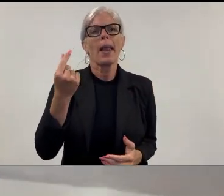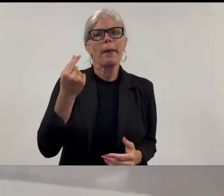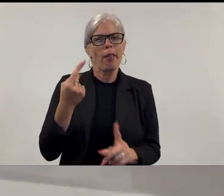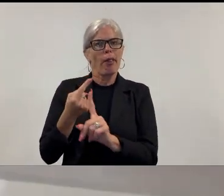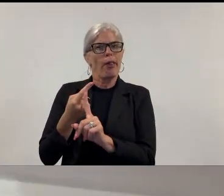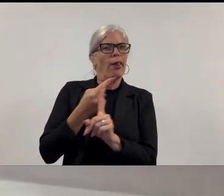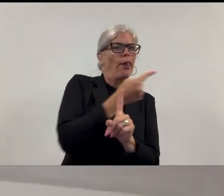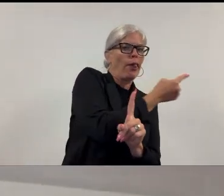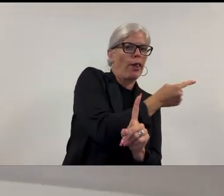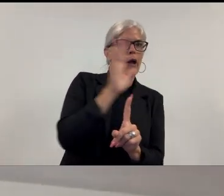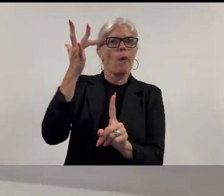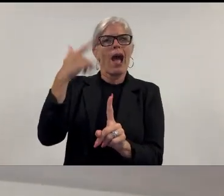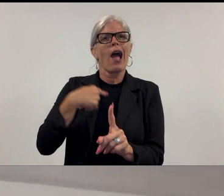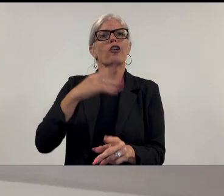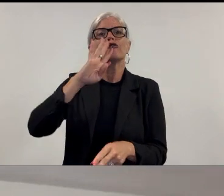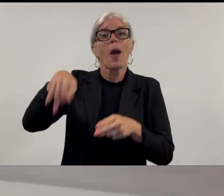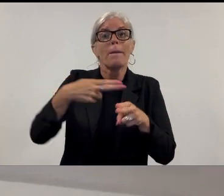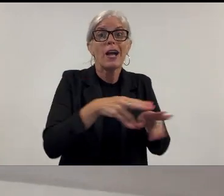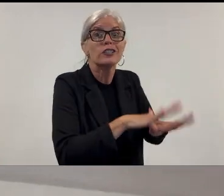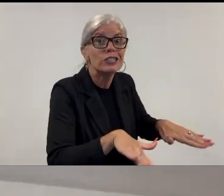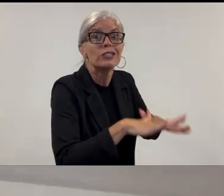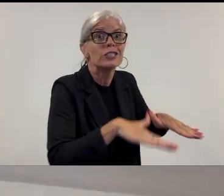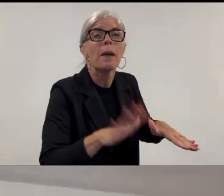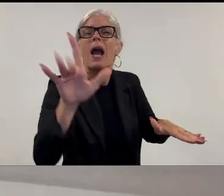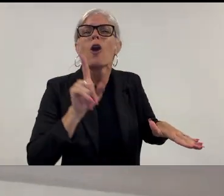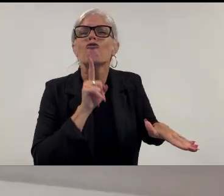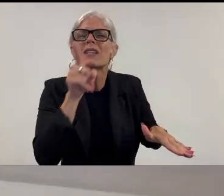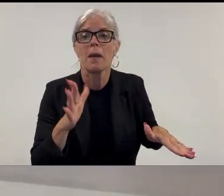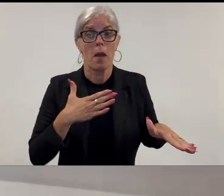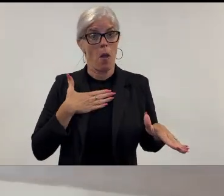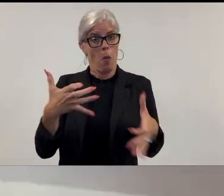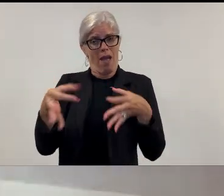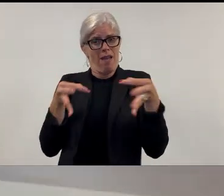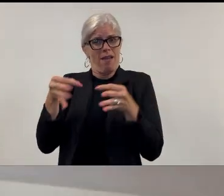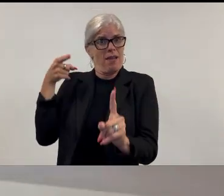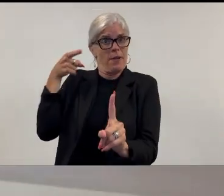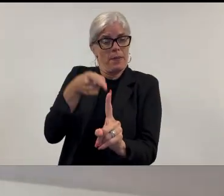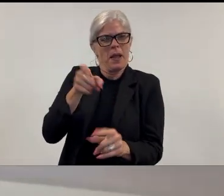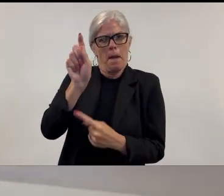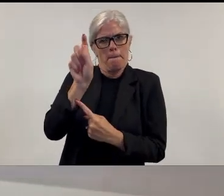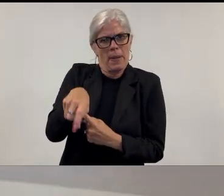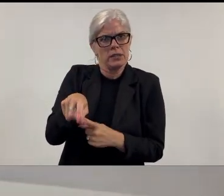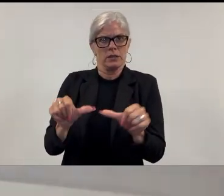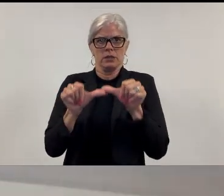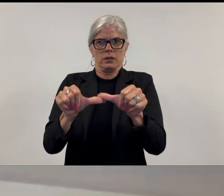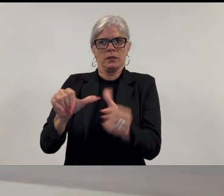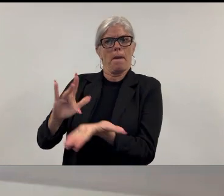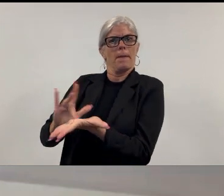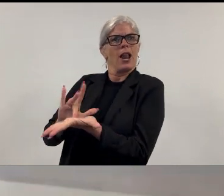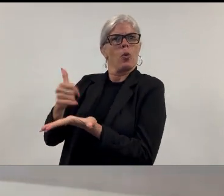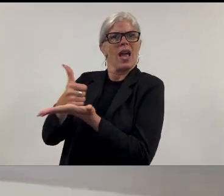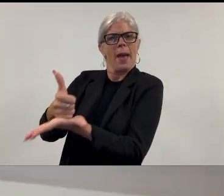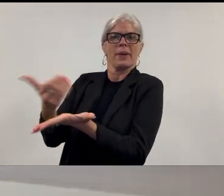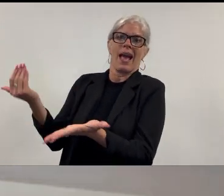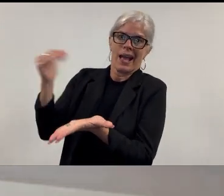this because we started with the children, but the point is that there is ongoing